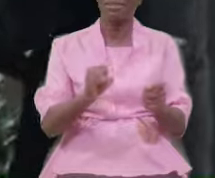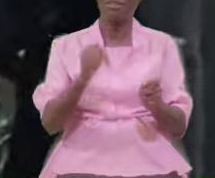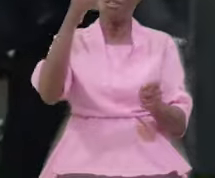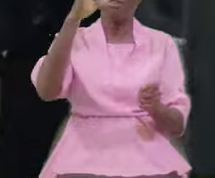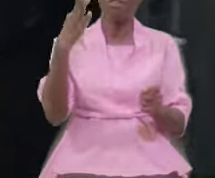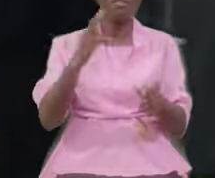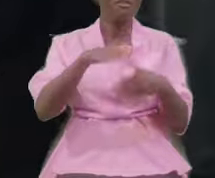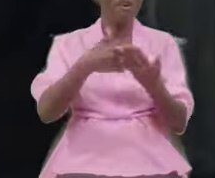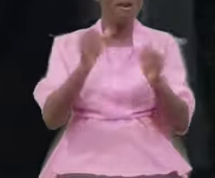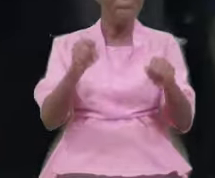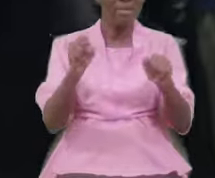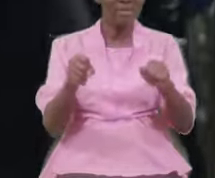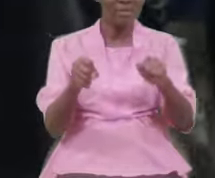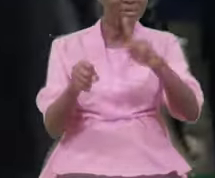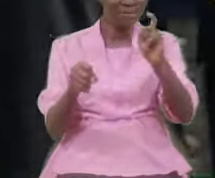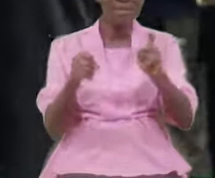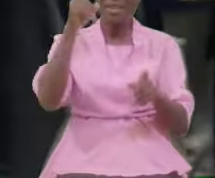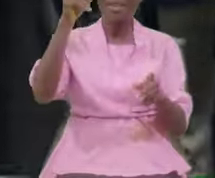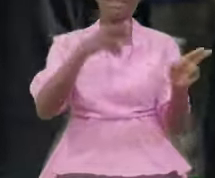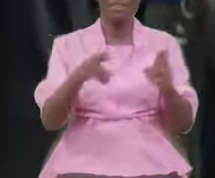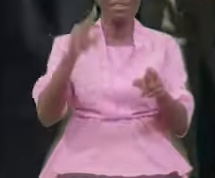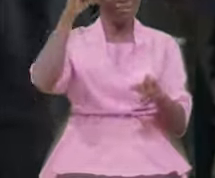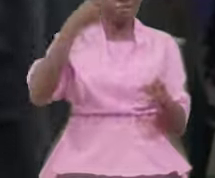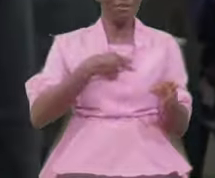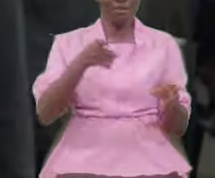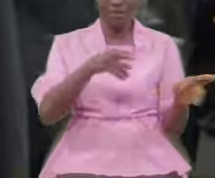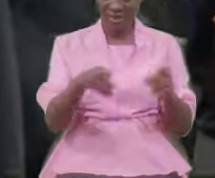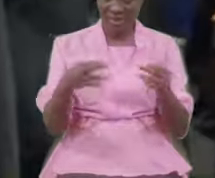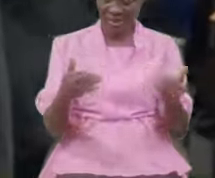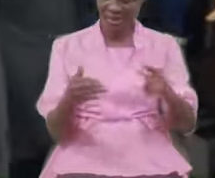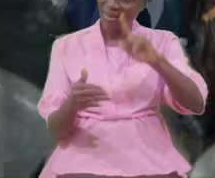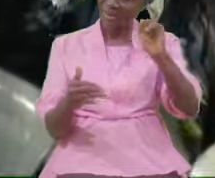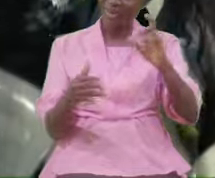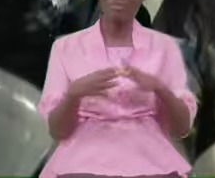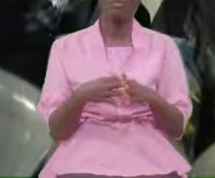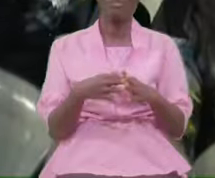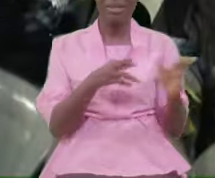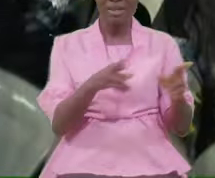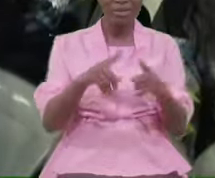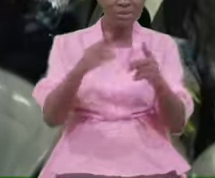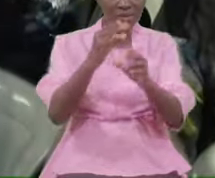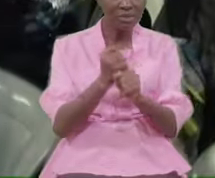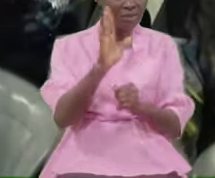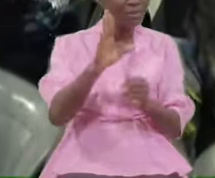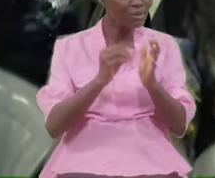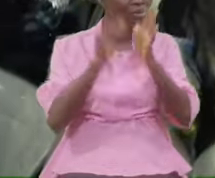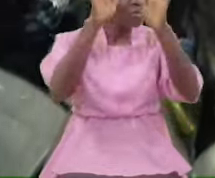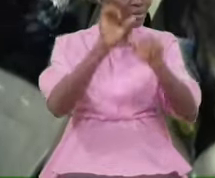he is ready for us Are you ready for him you ready to receive your Miracle